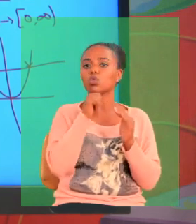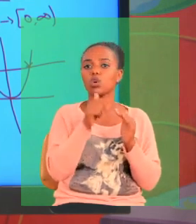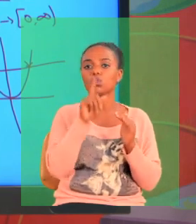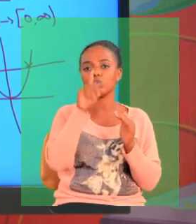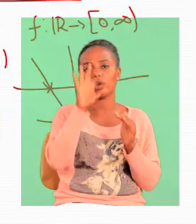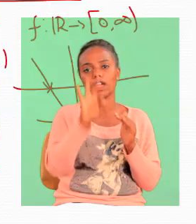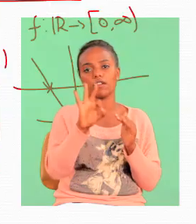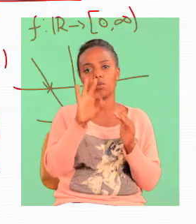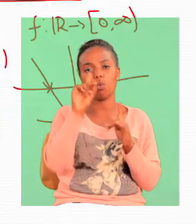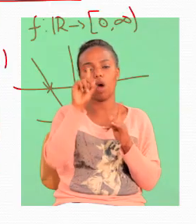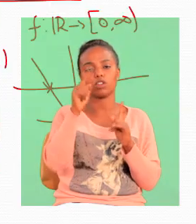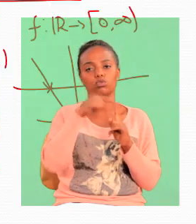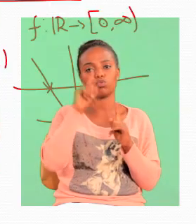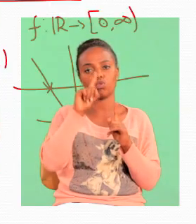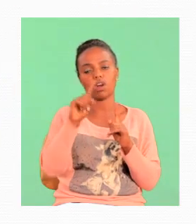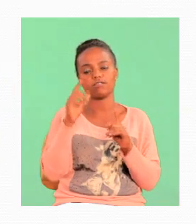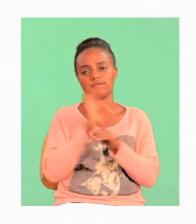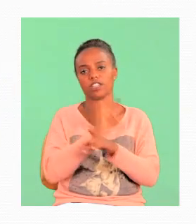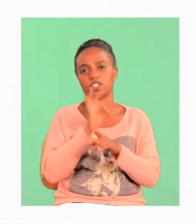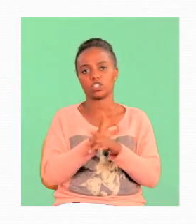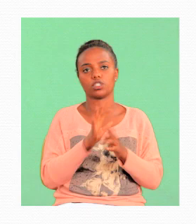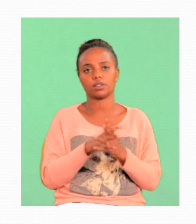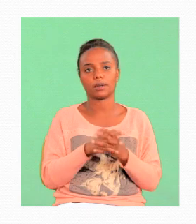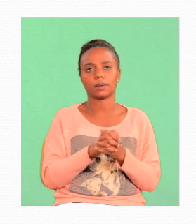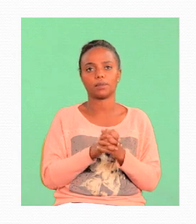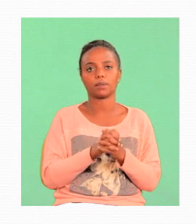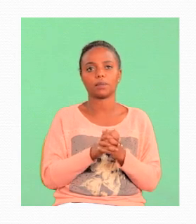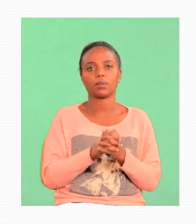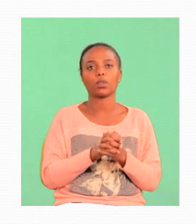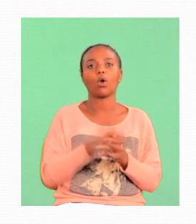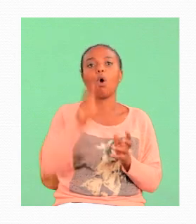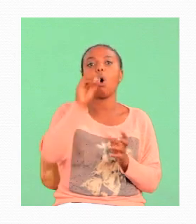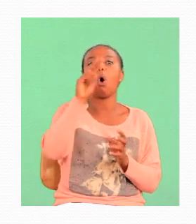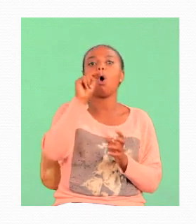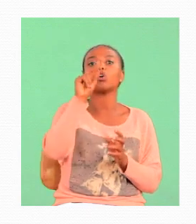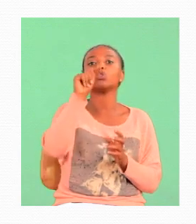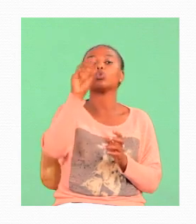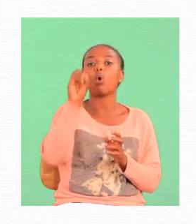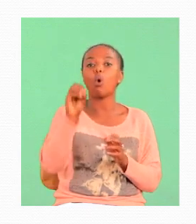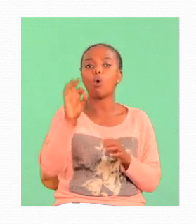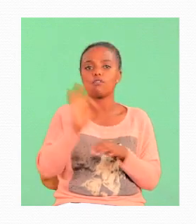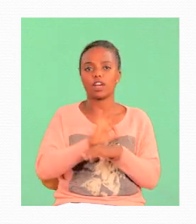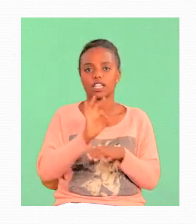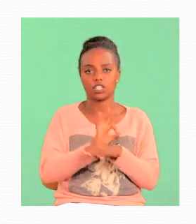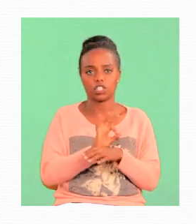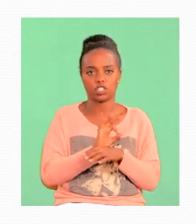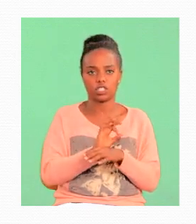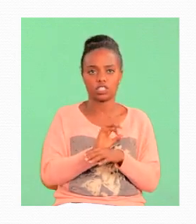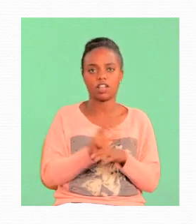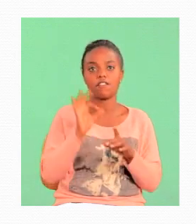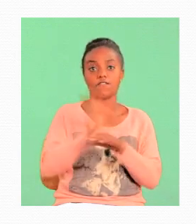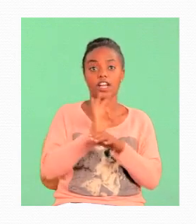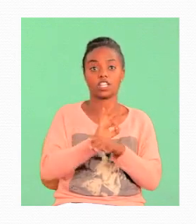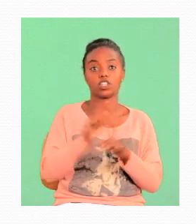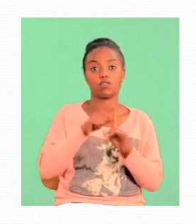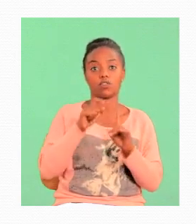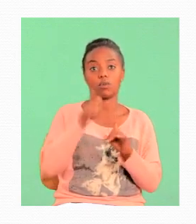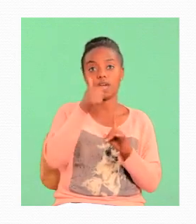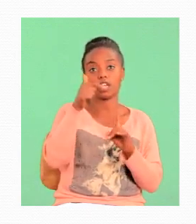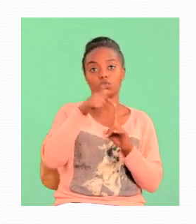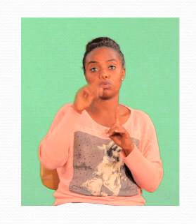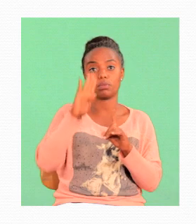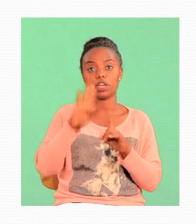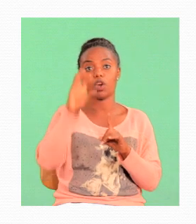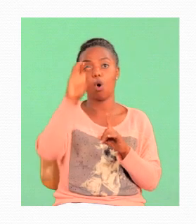function. So let's continue. On to functions. A function f from a to b is onto or